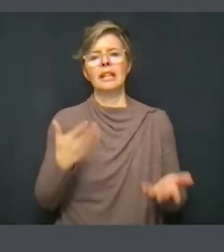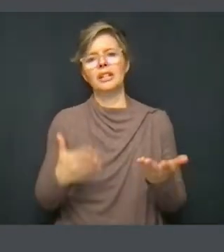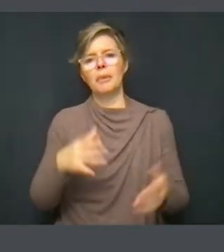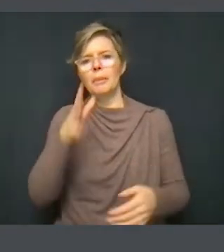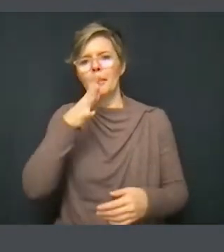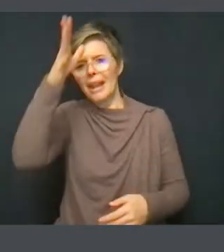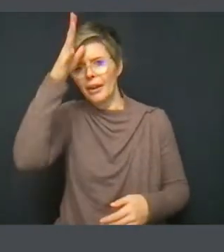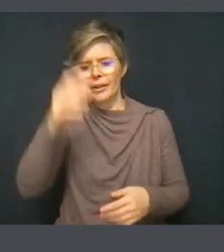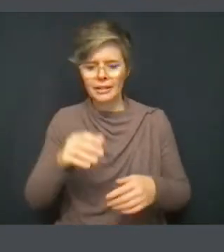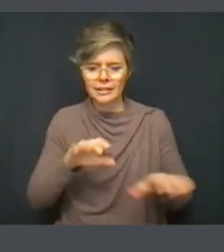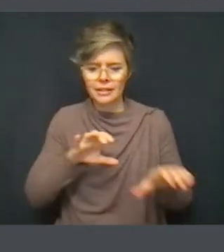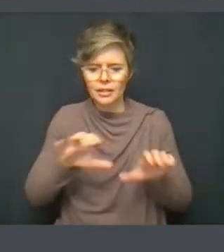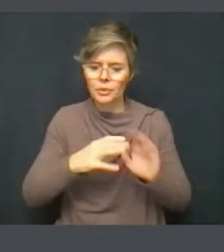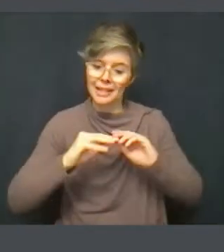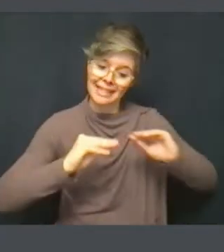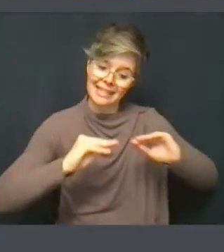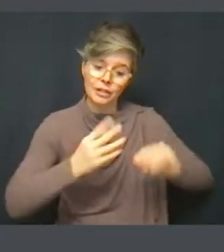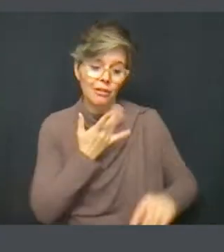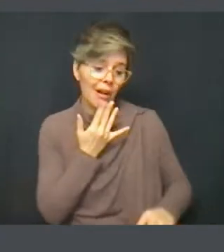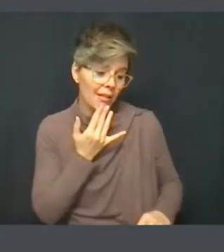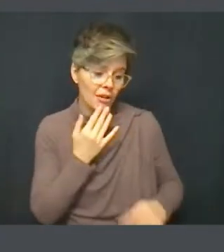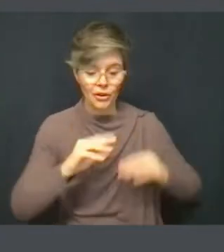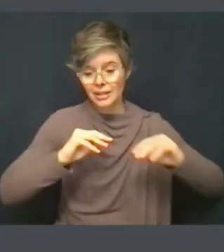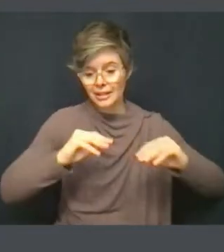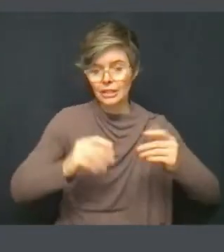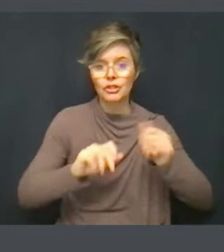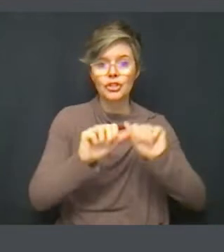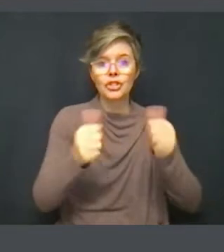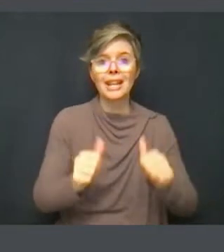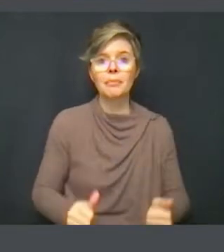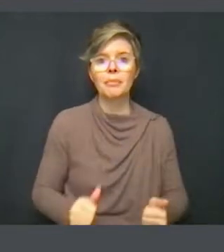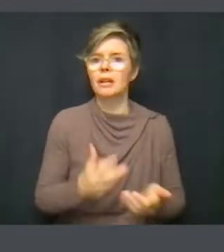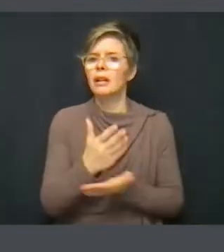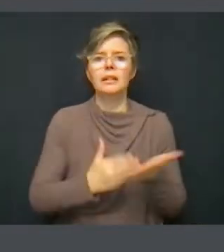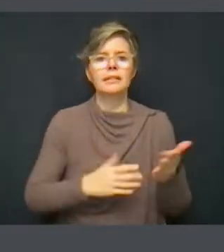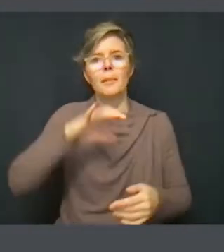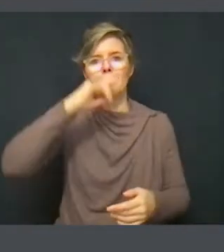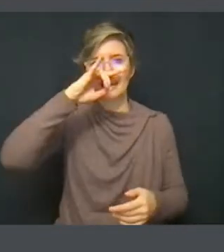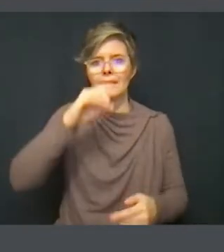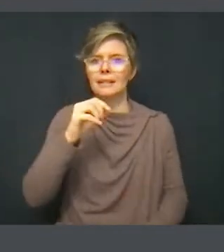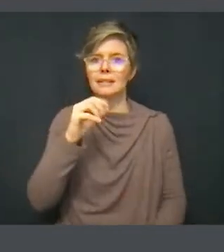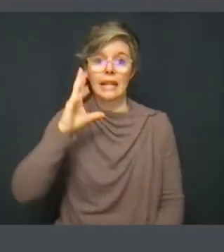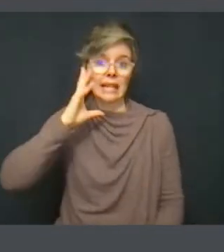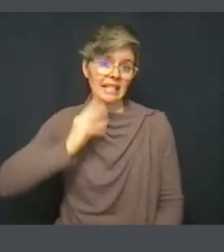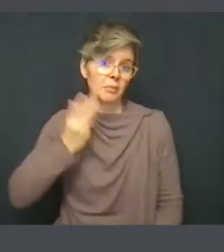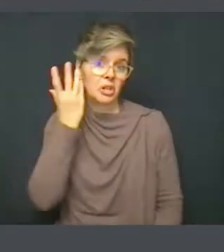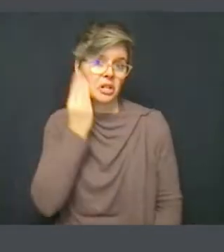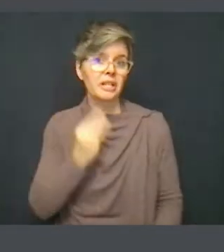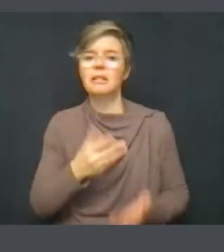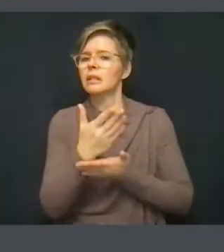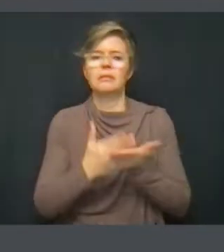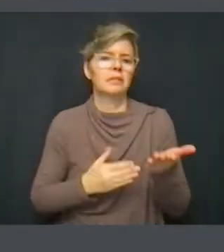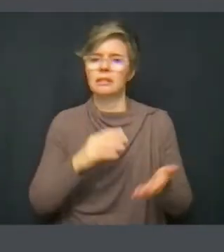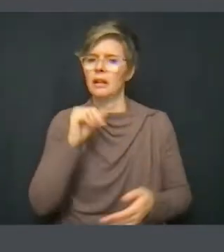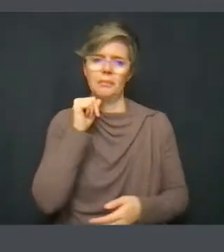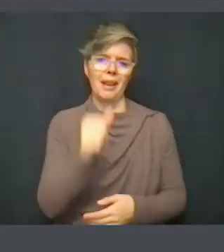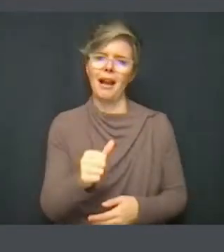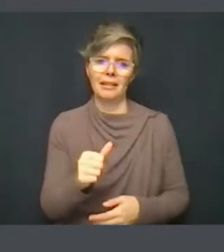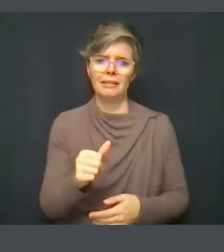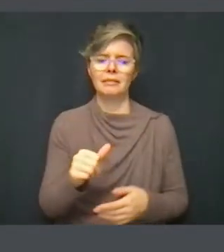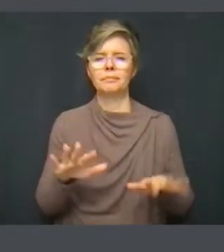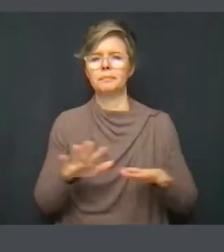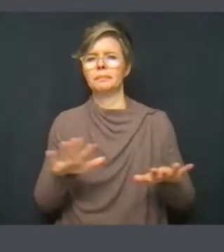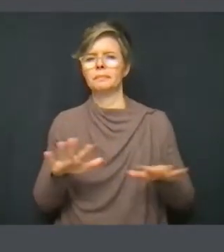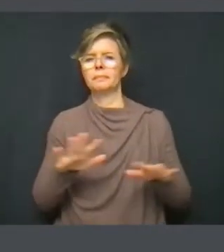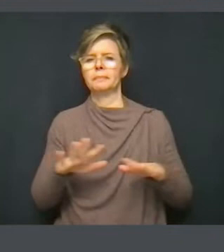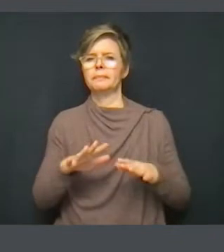et cetera, et cetera. Sometimes not all kids have that background where they've had a lot of experience with those types of interactions. And I think it's really important to just